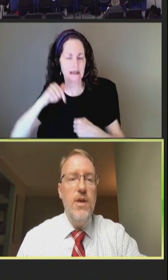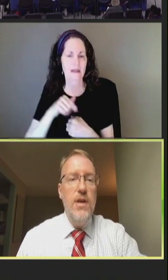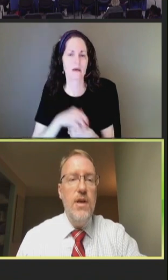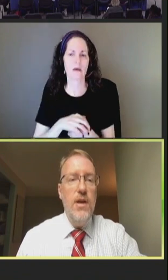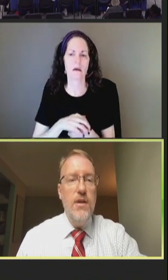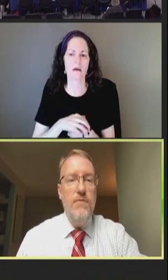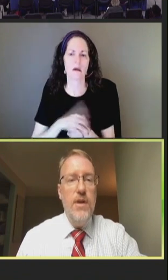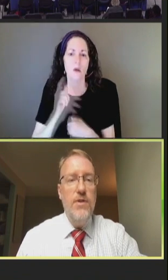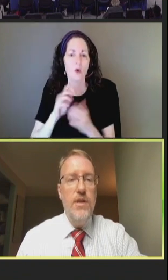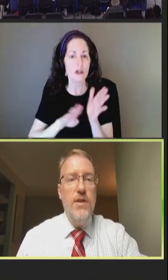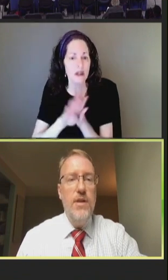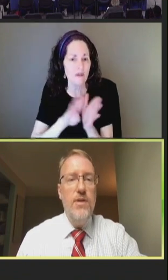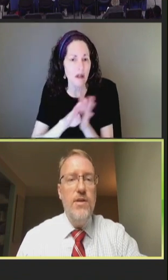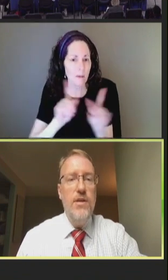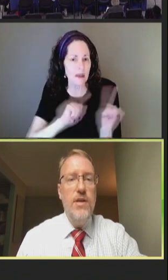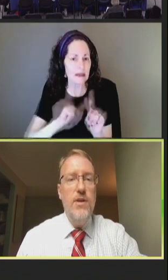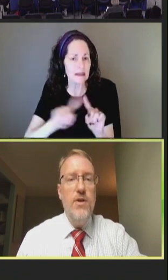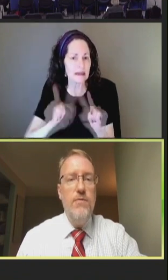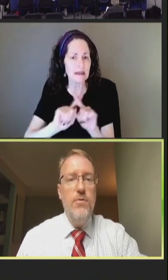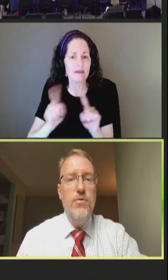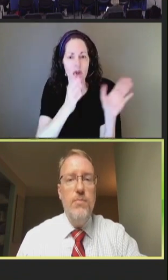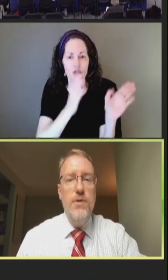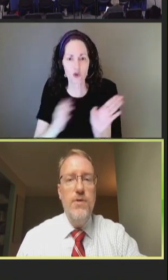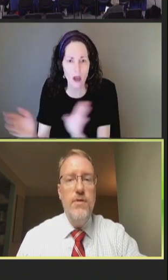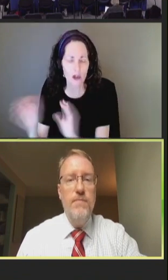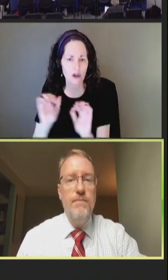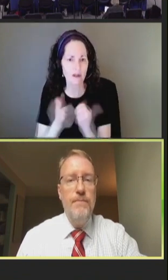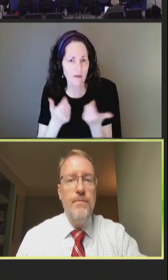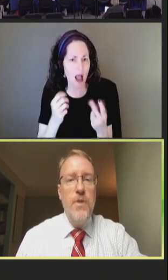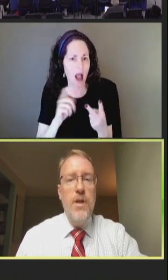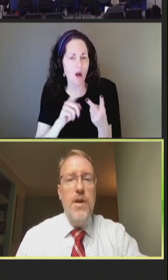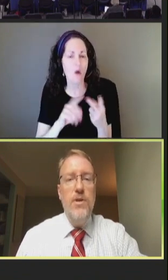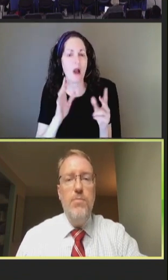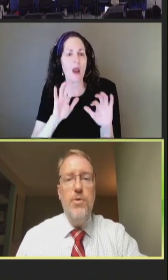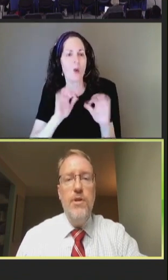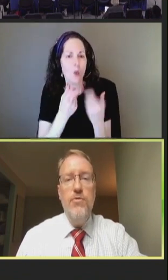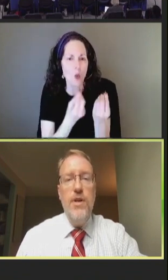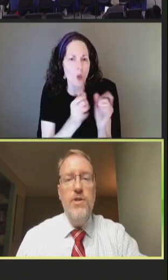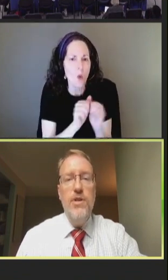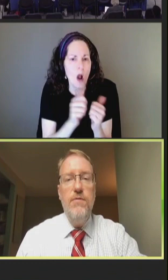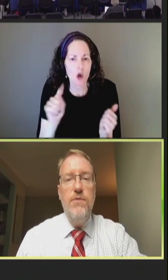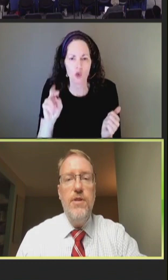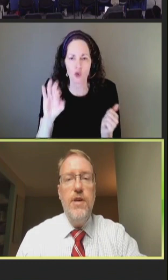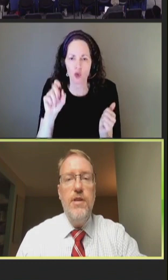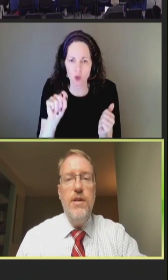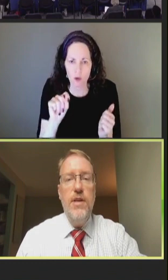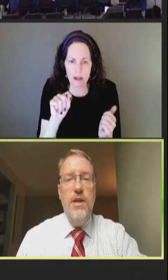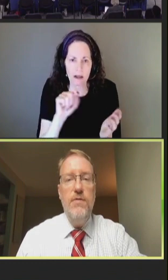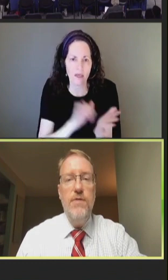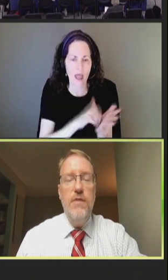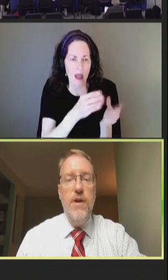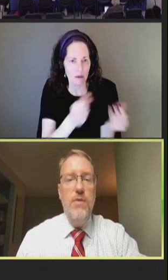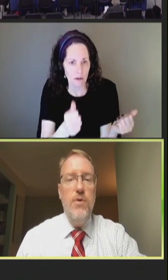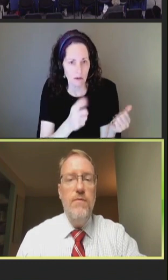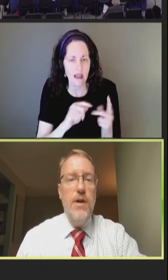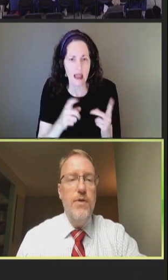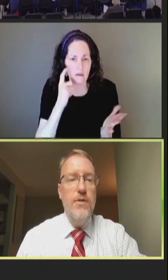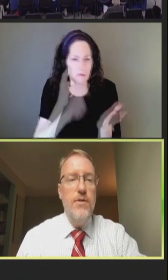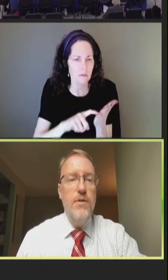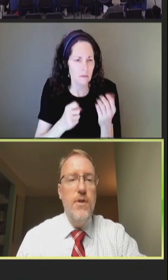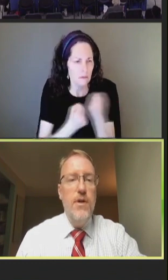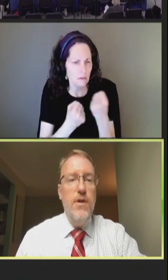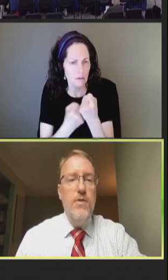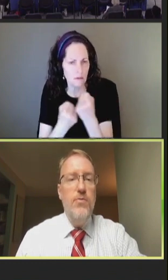strategies, advancing existing and novel treatments, and supporting strategies for detecting H5N1